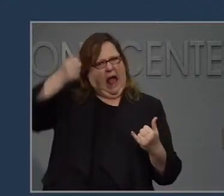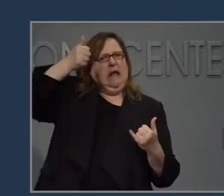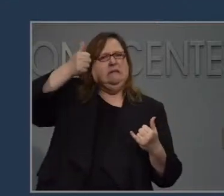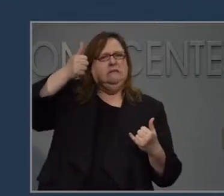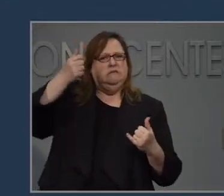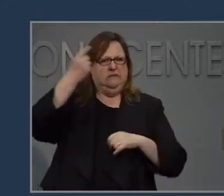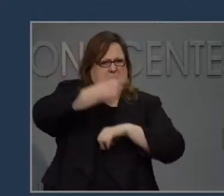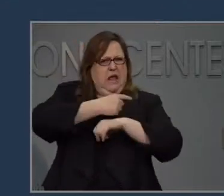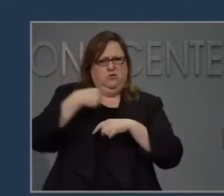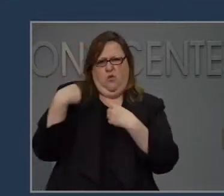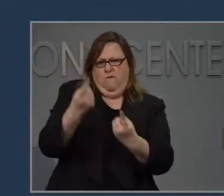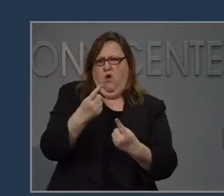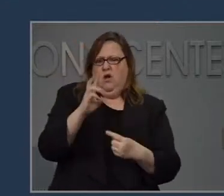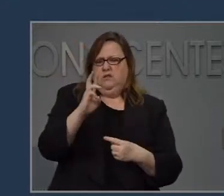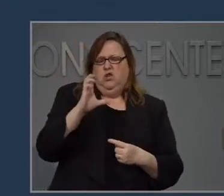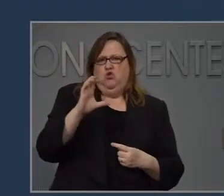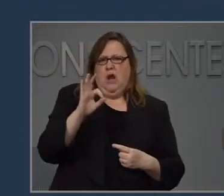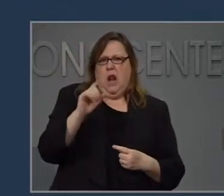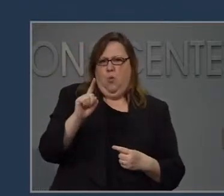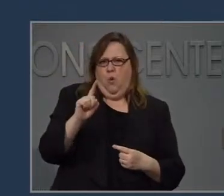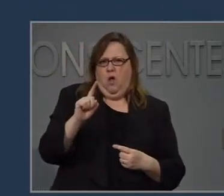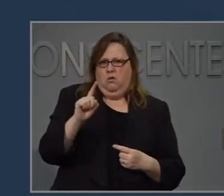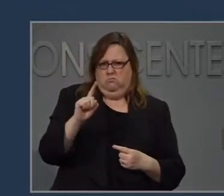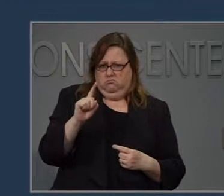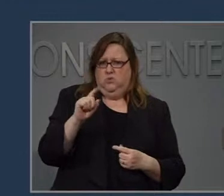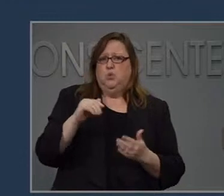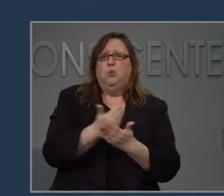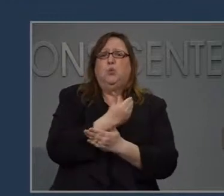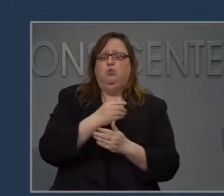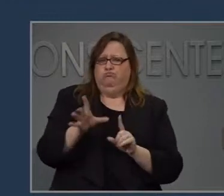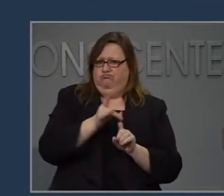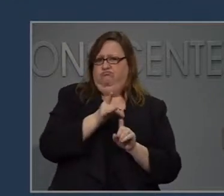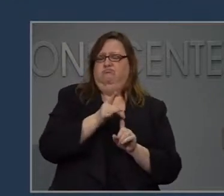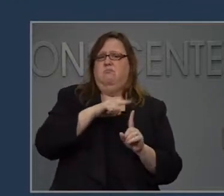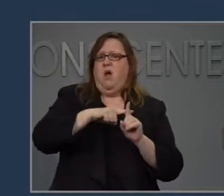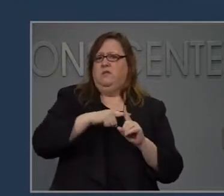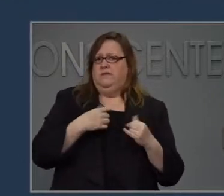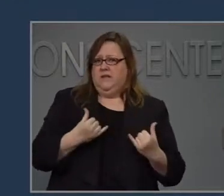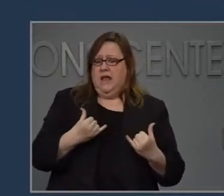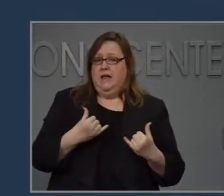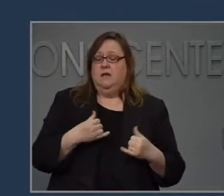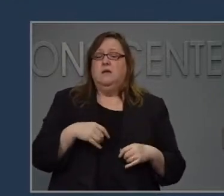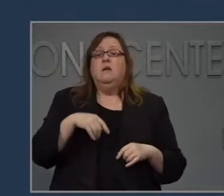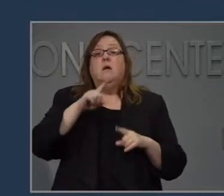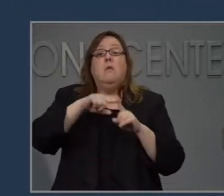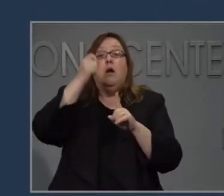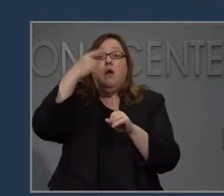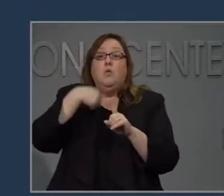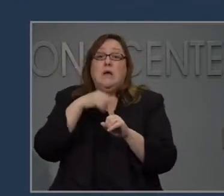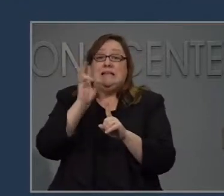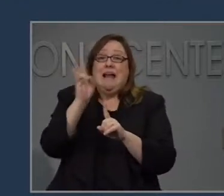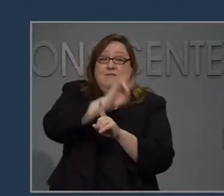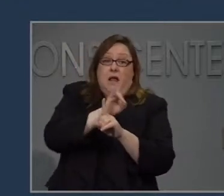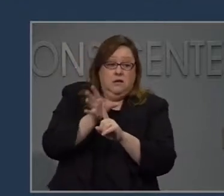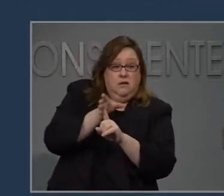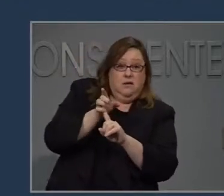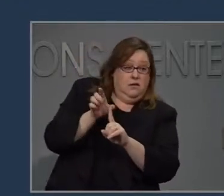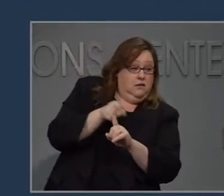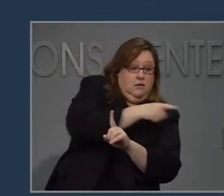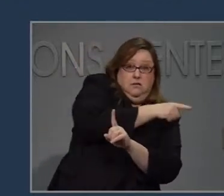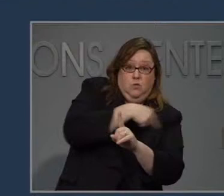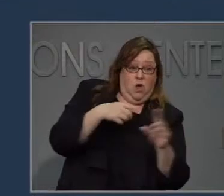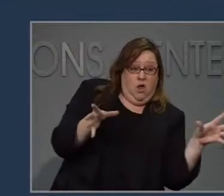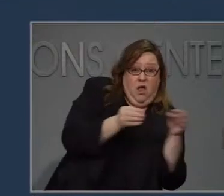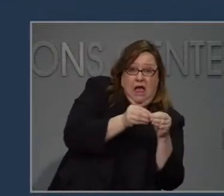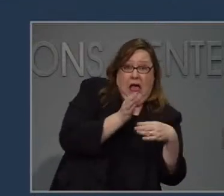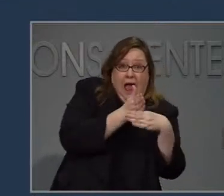at 691 new cases today. But when you look at our 7-day rolling average, that yellow line, we